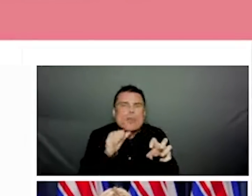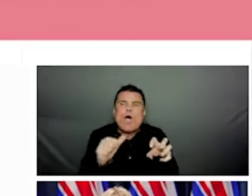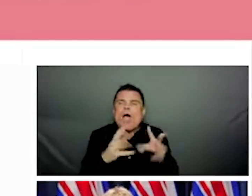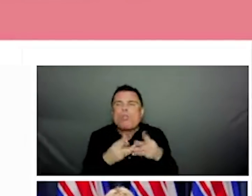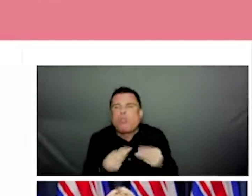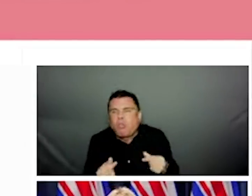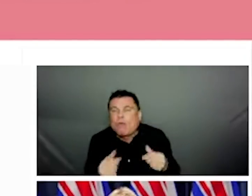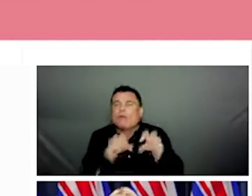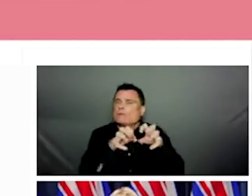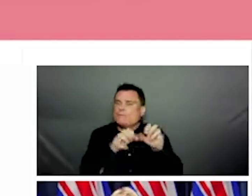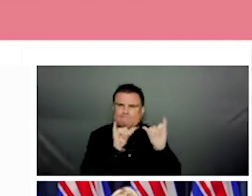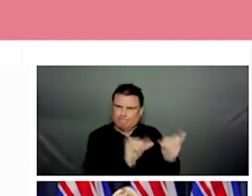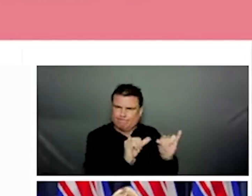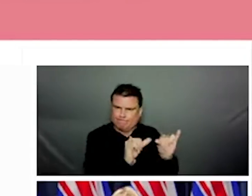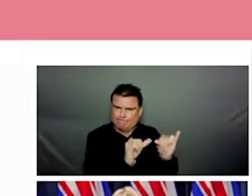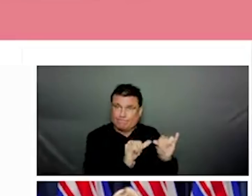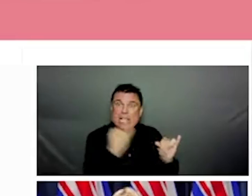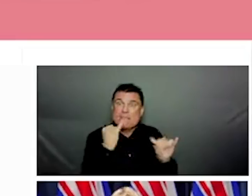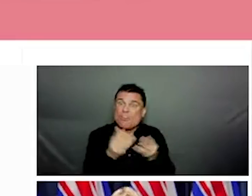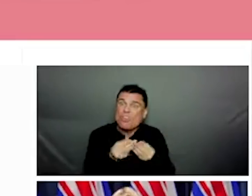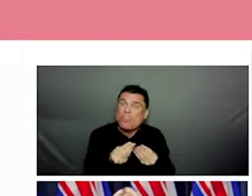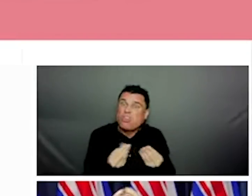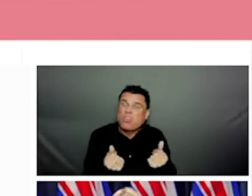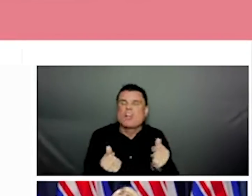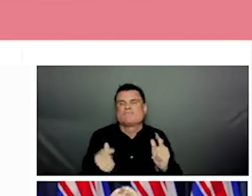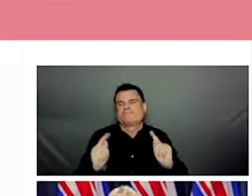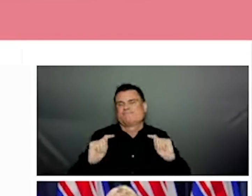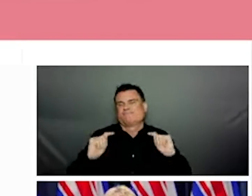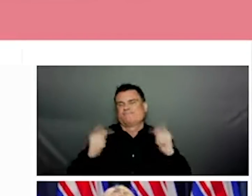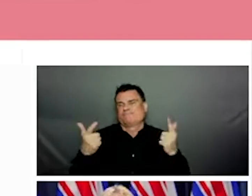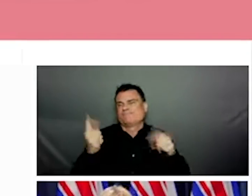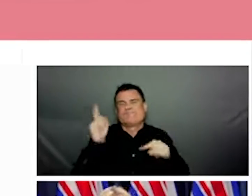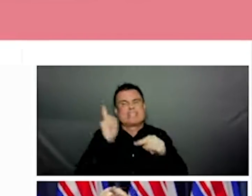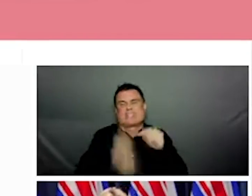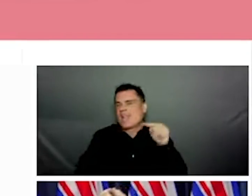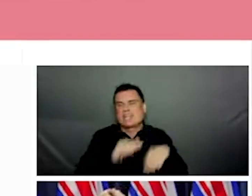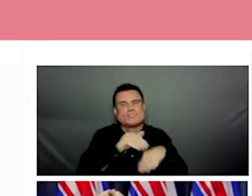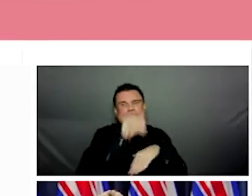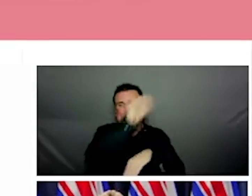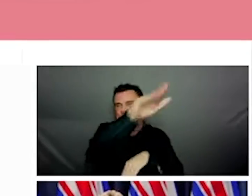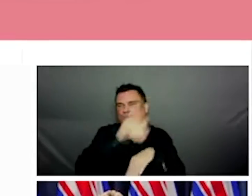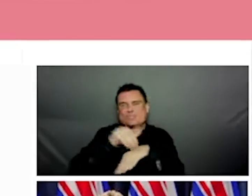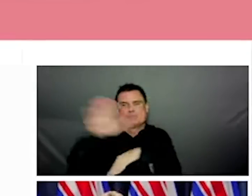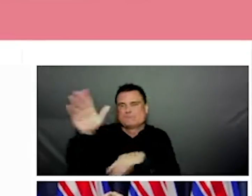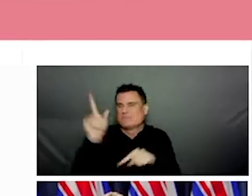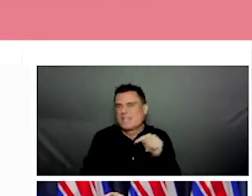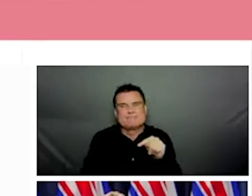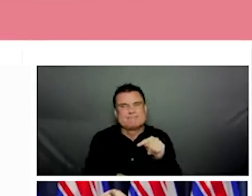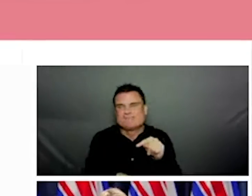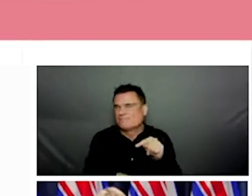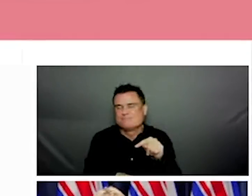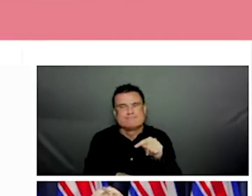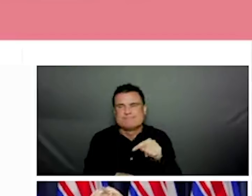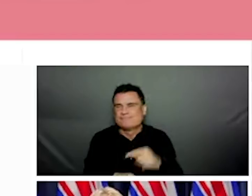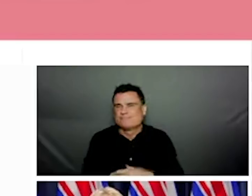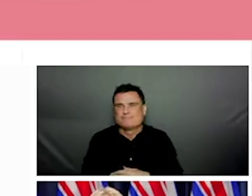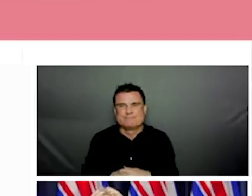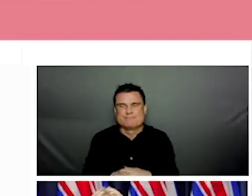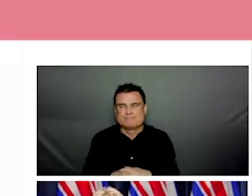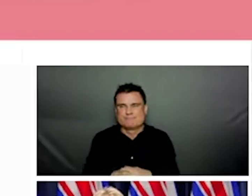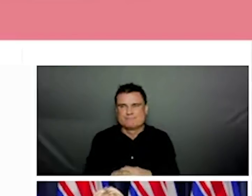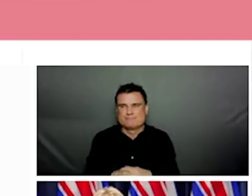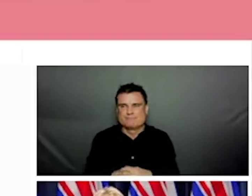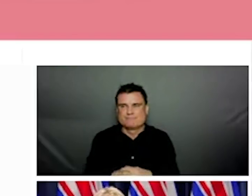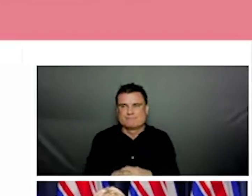Again, the permission to do that from the company was only received the week before Christmas on the 21st